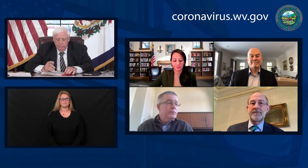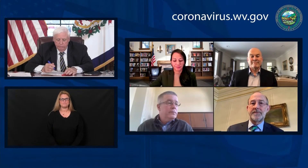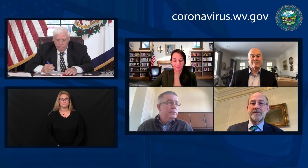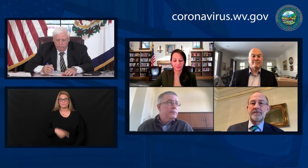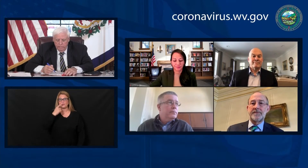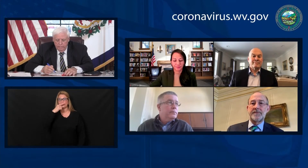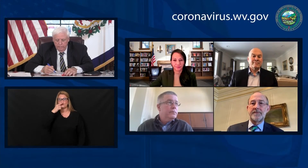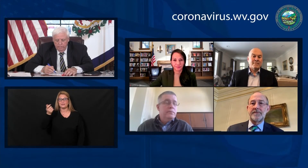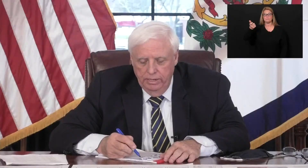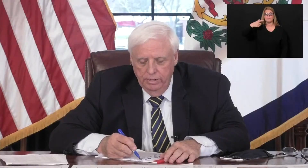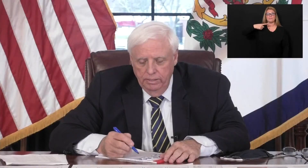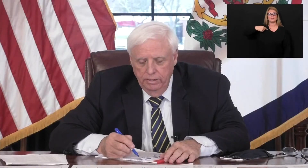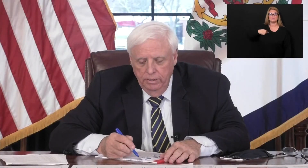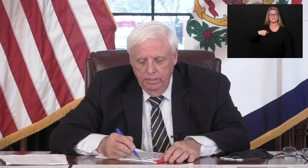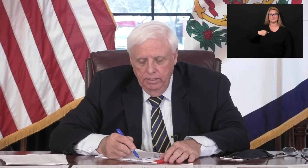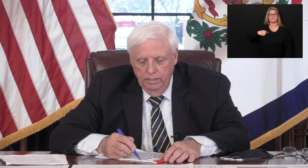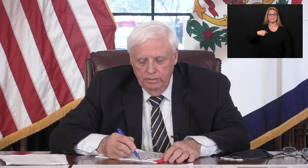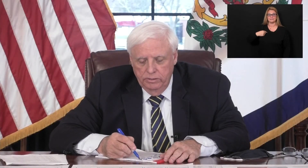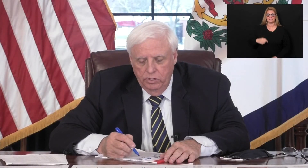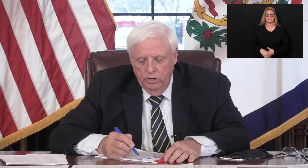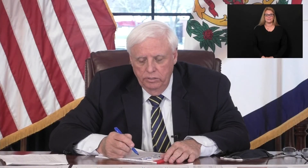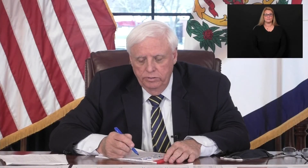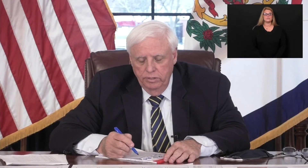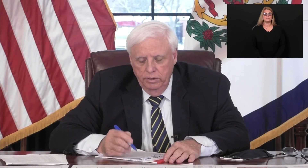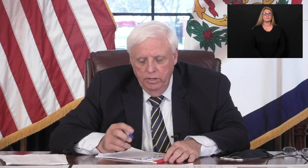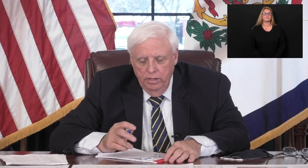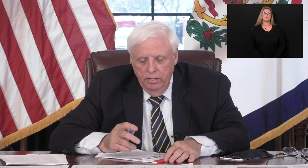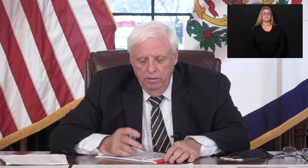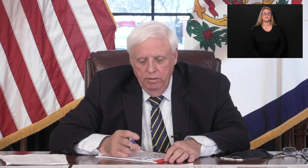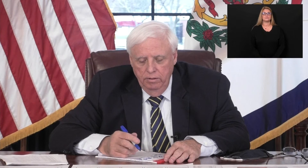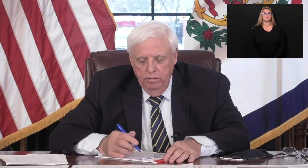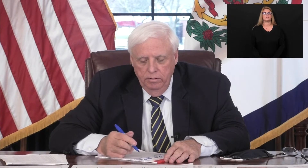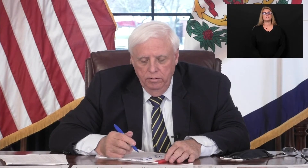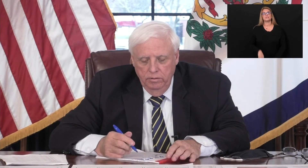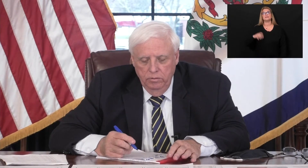To me, just 1 second, Charles.